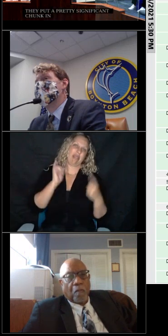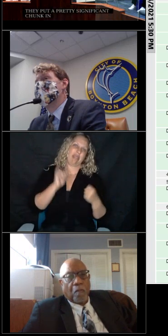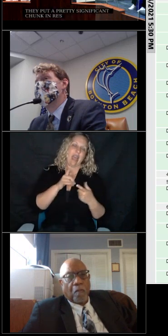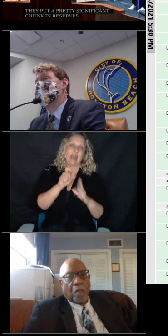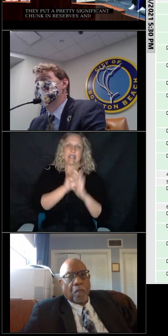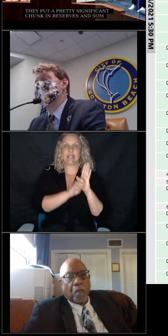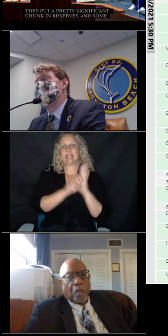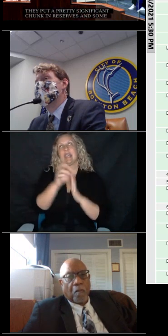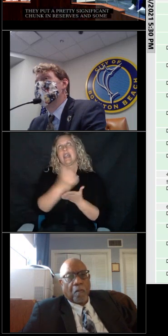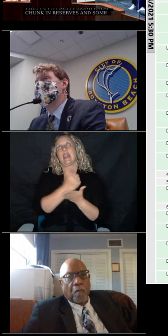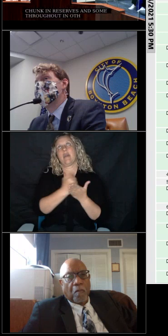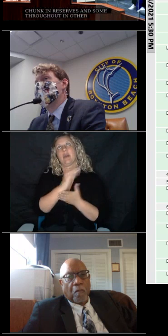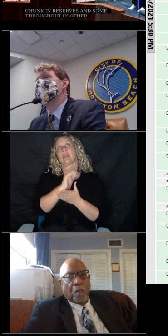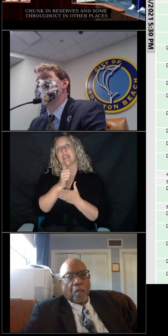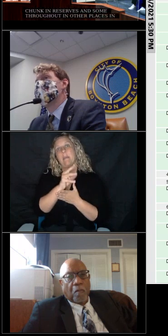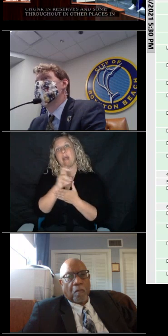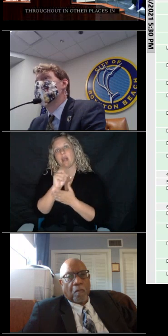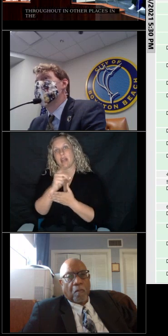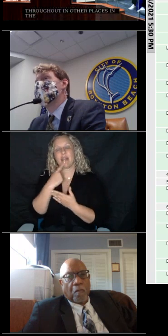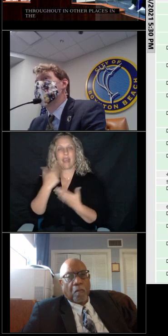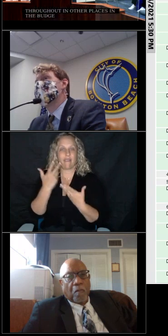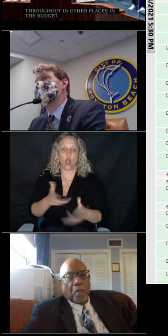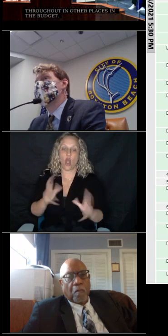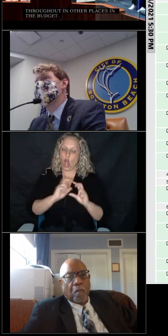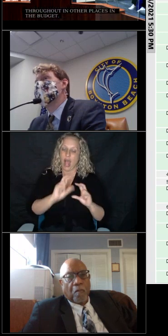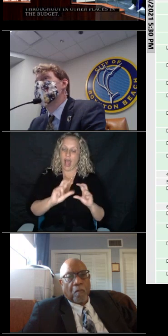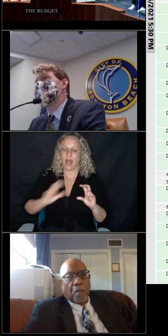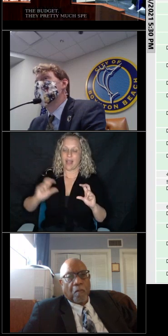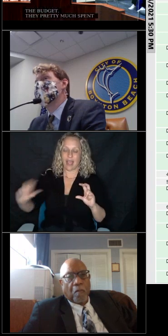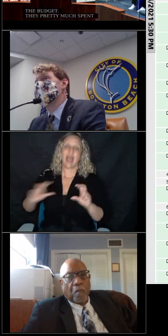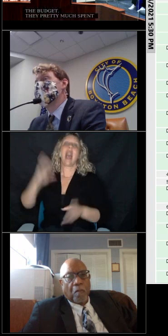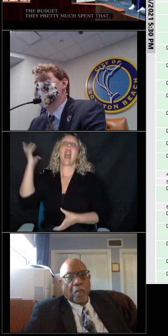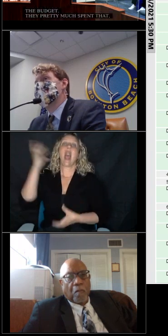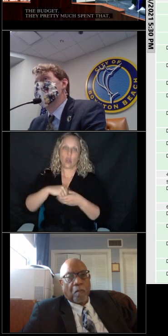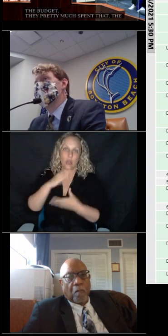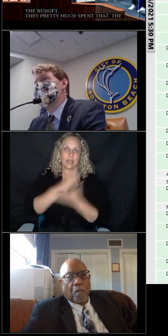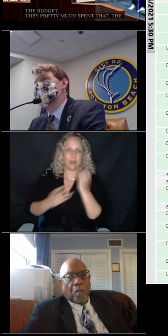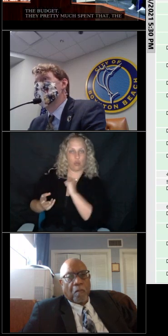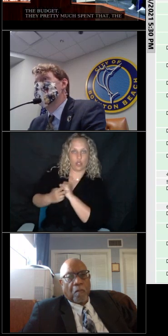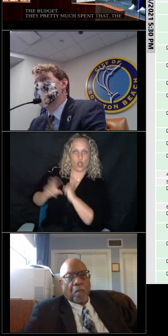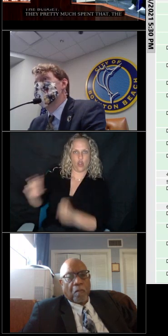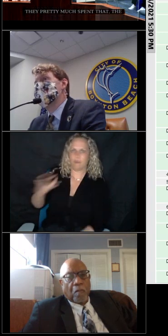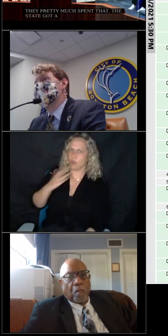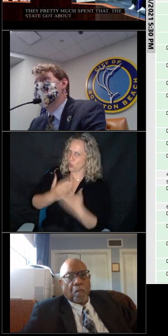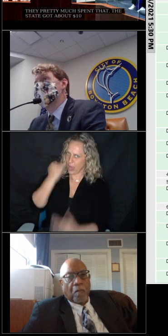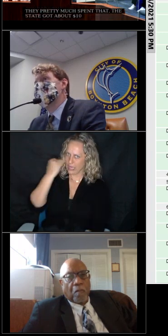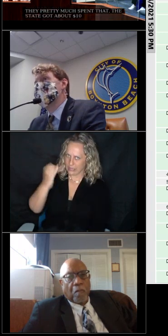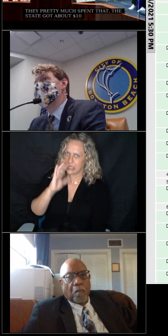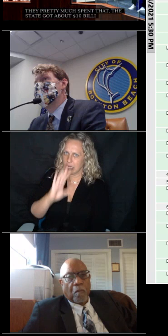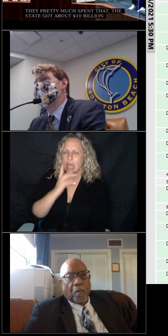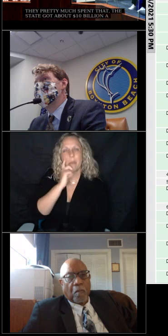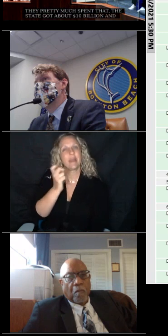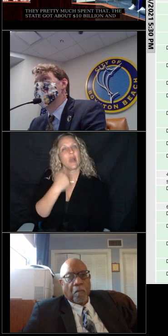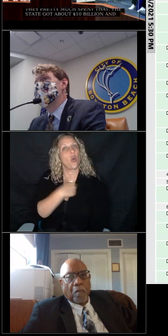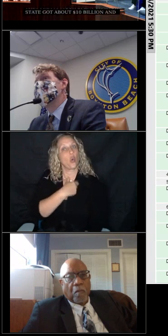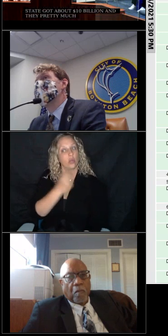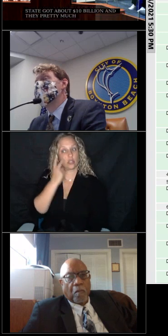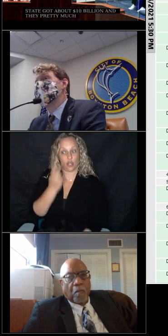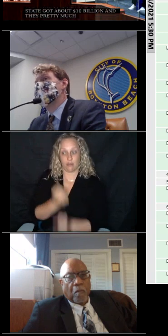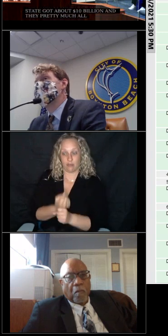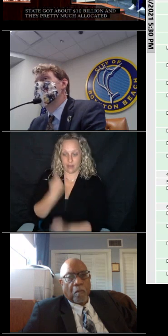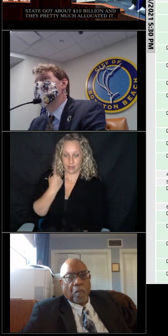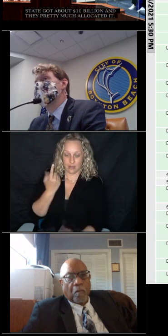state got about 10 billion and they've pretty much allocated it, including some in reserves, which is a good idea because we saw this last